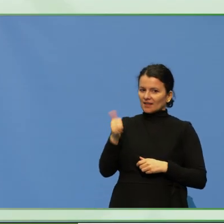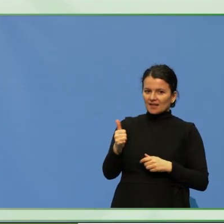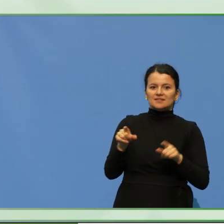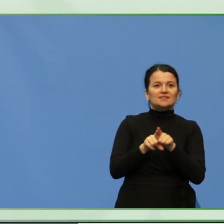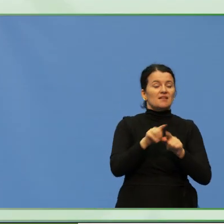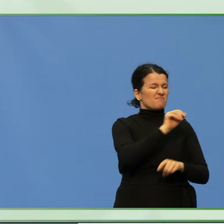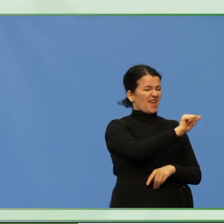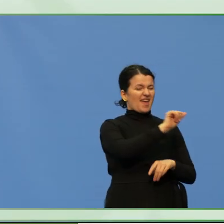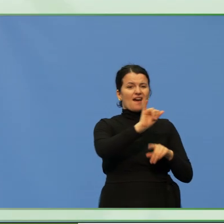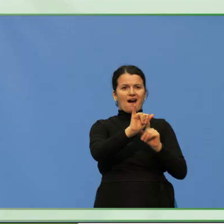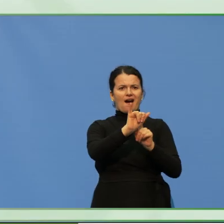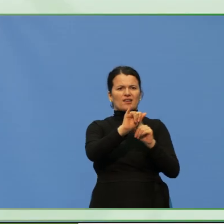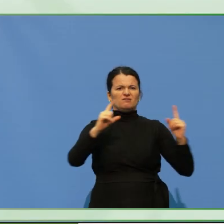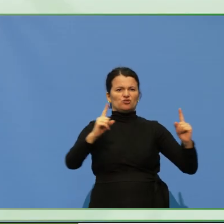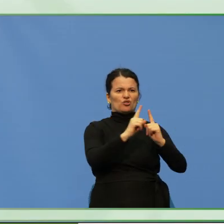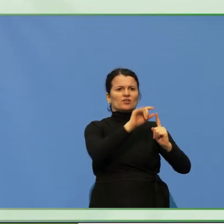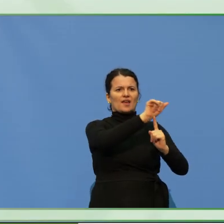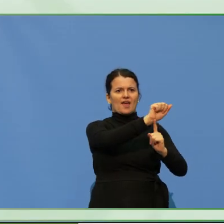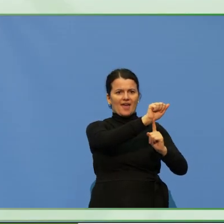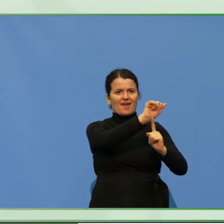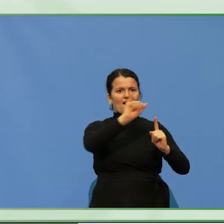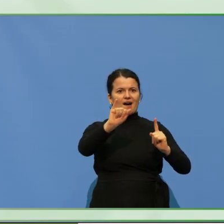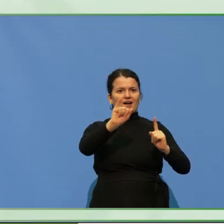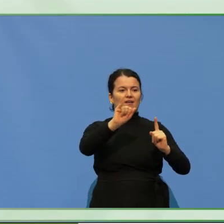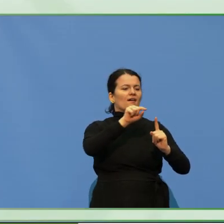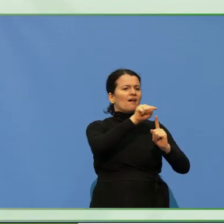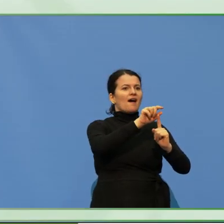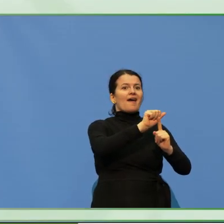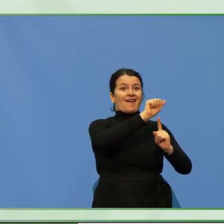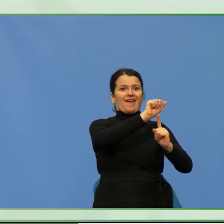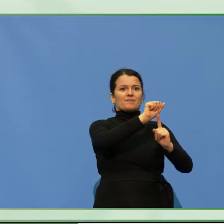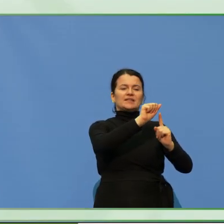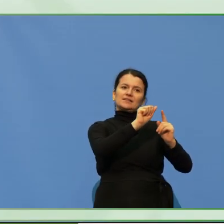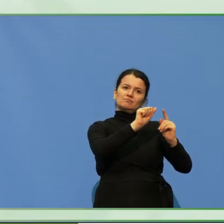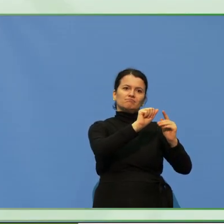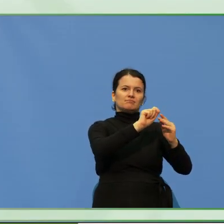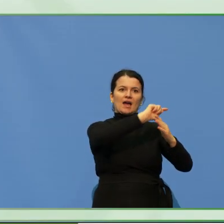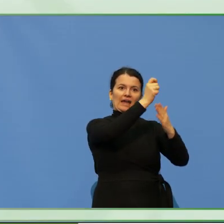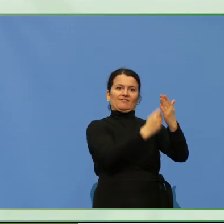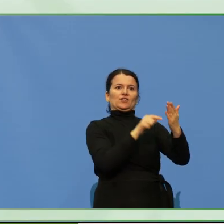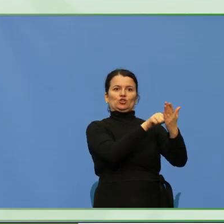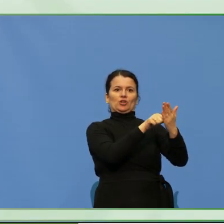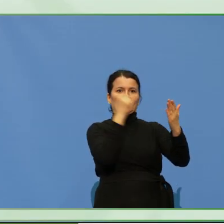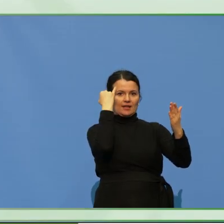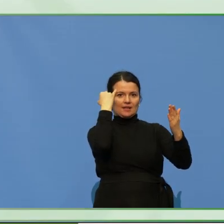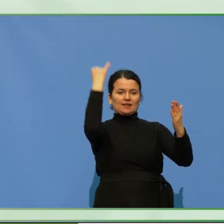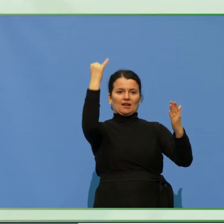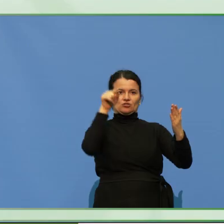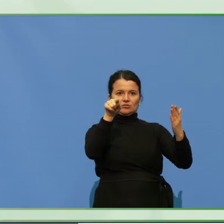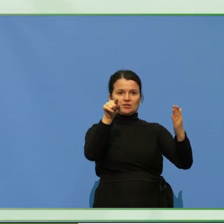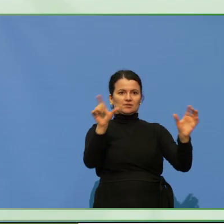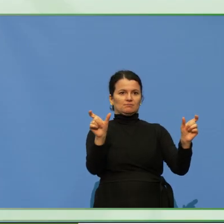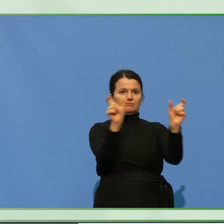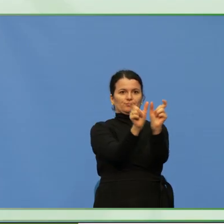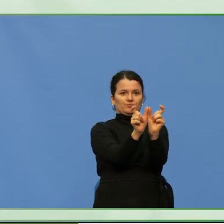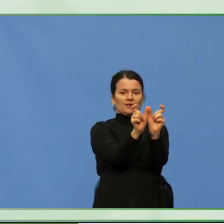intelligence, while it can be considered a form of intelligence, I think what's important to remember is that it's a large language